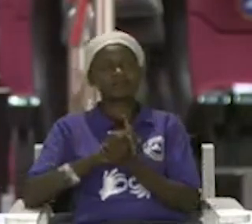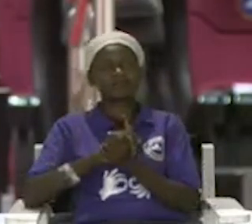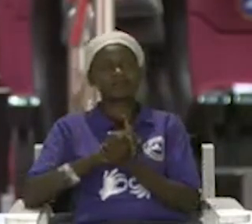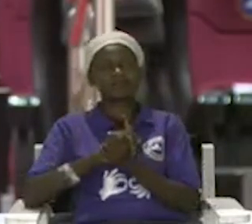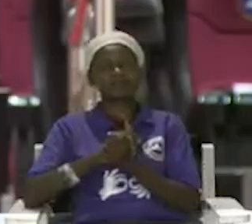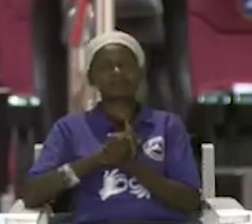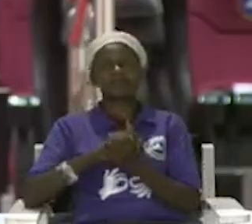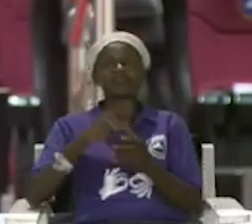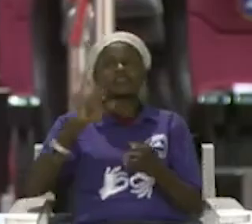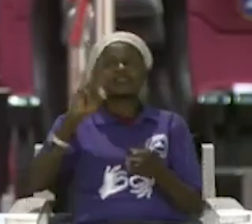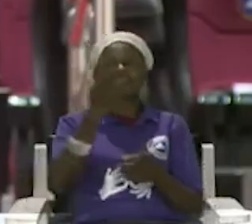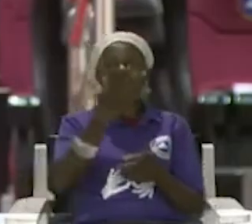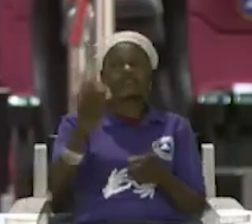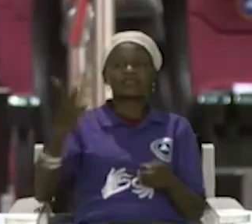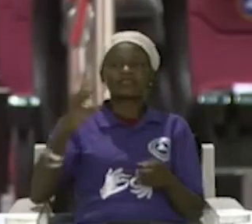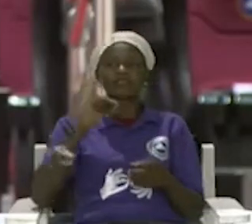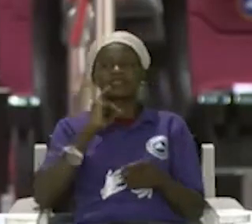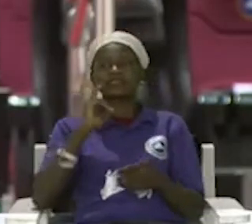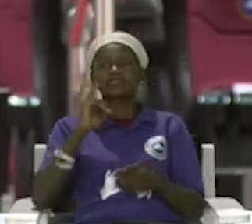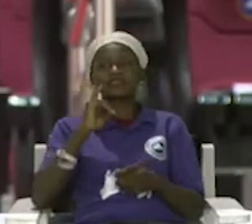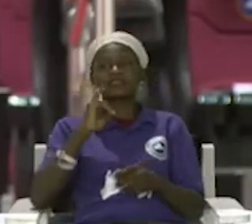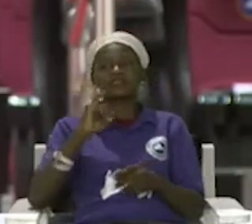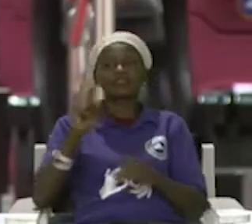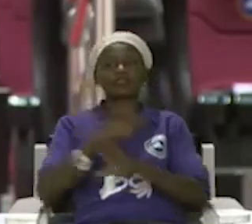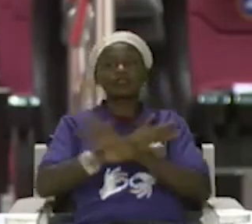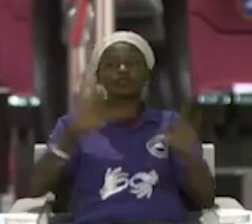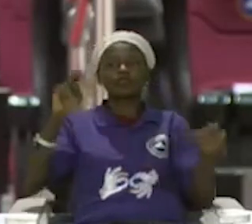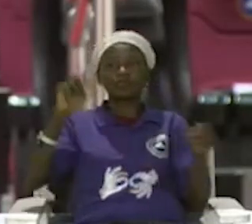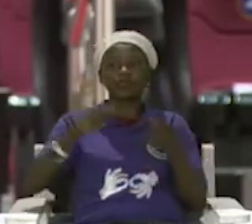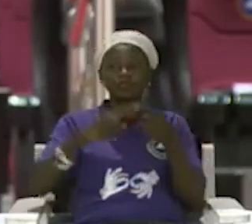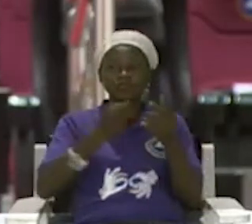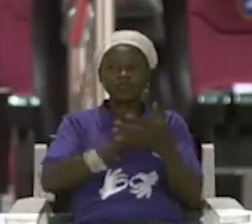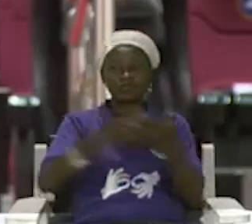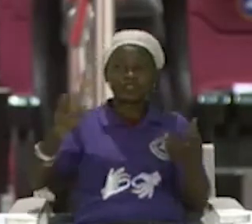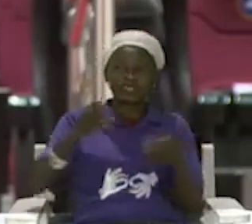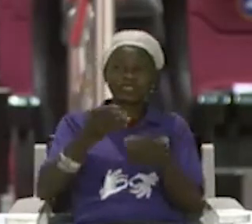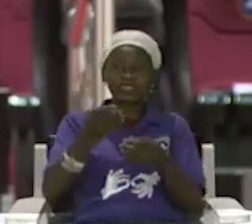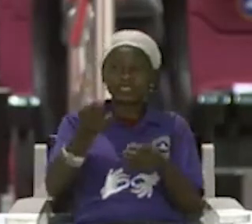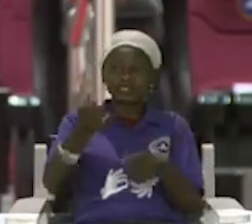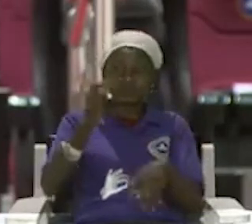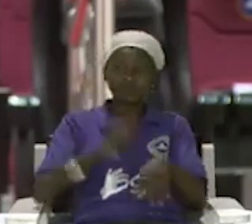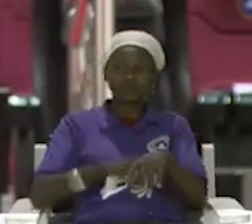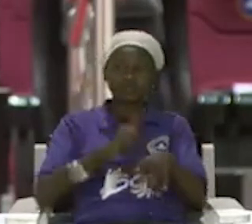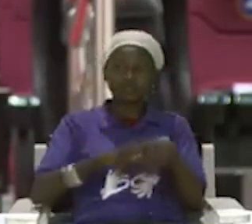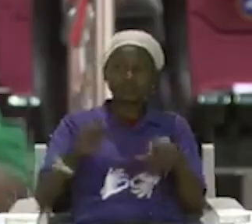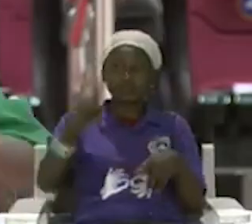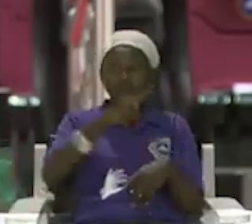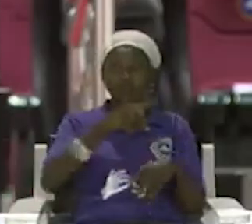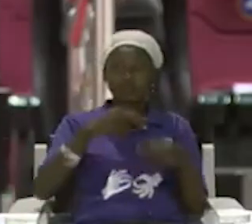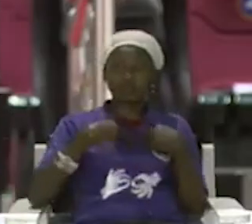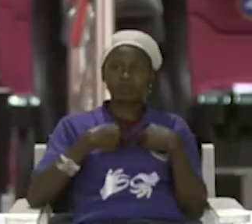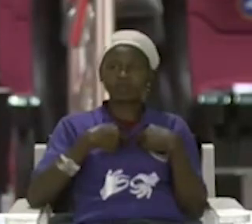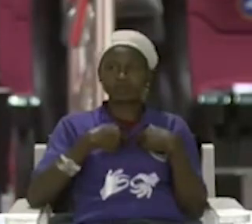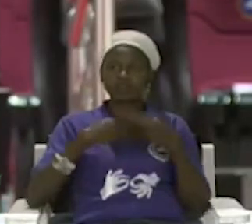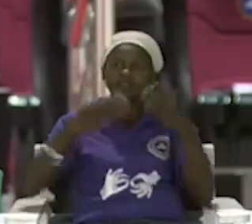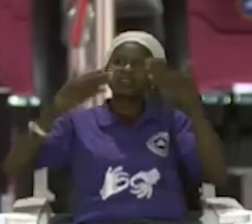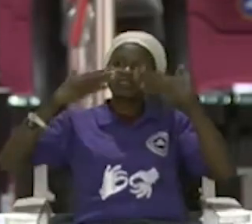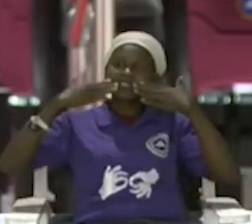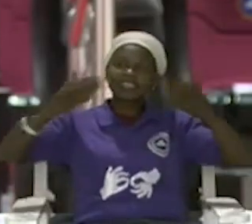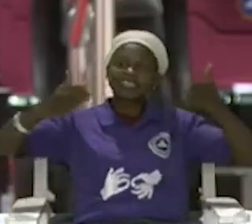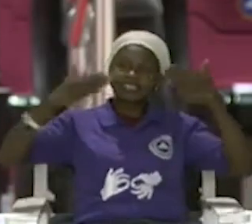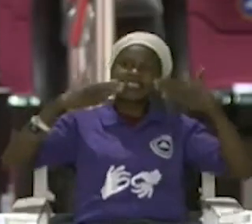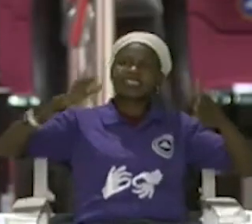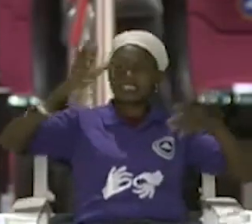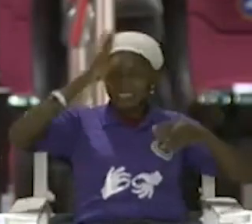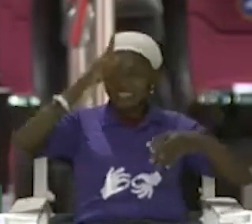The second thing is, you don't need to waste the little time you have thanking Daddy